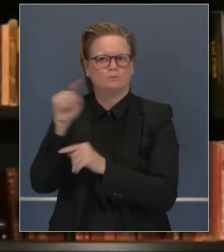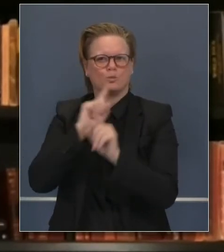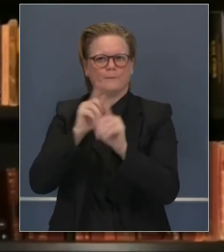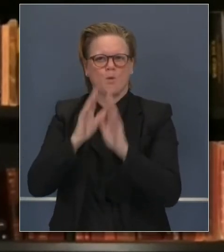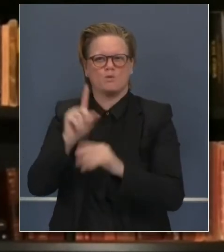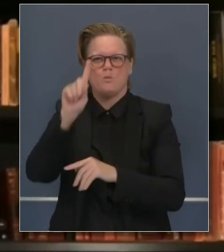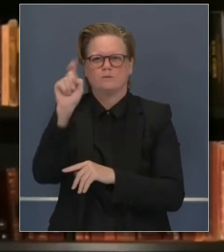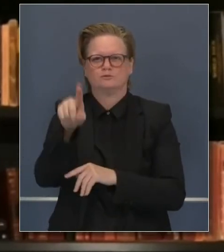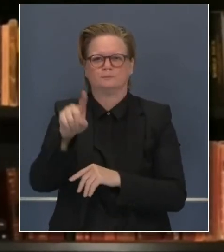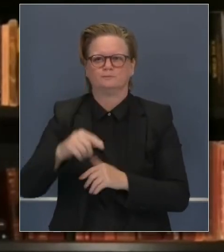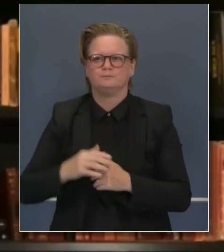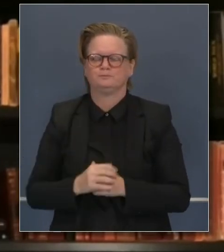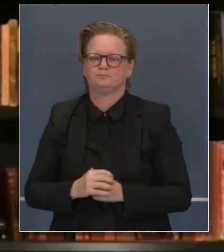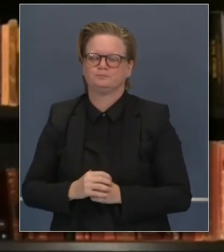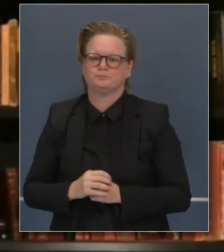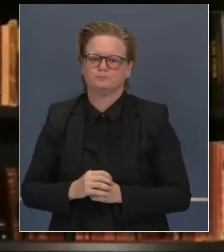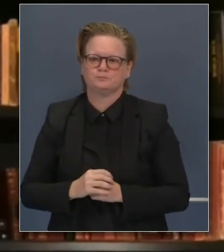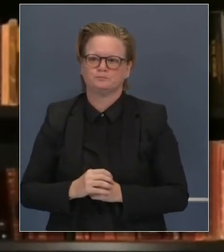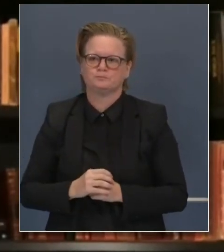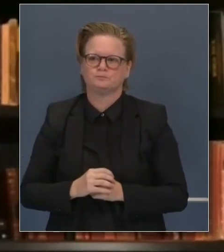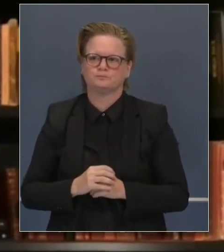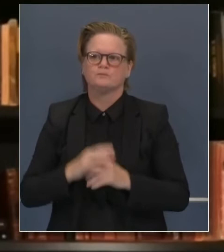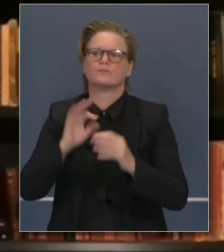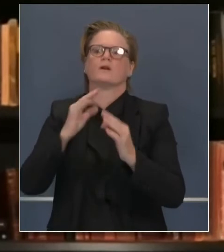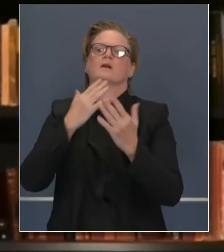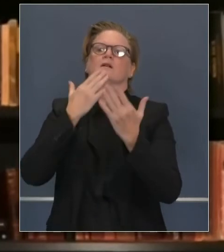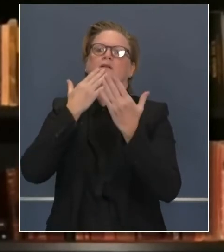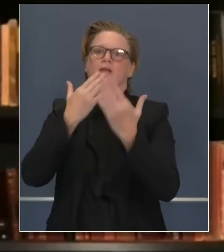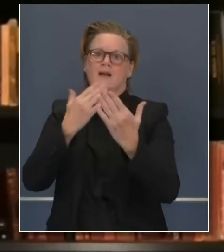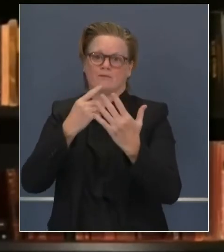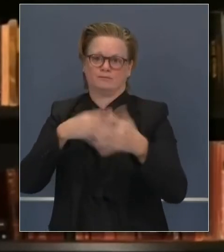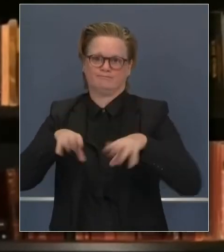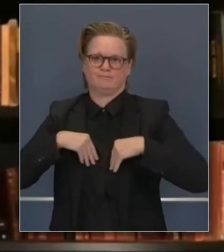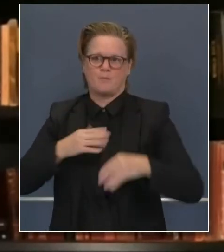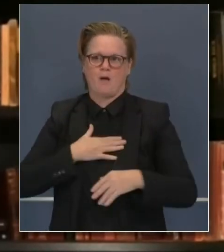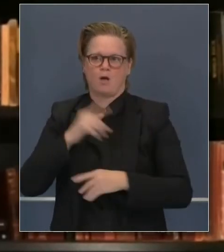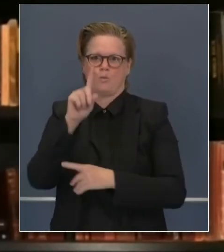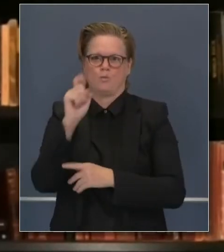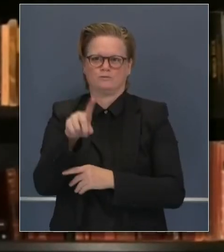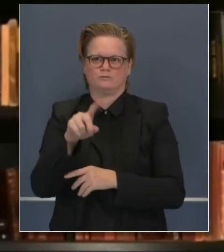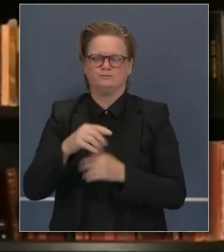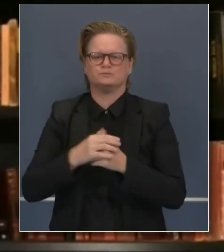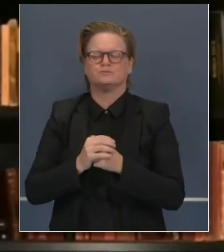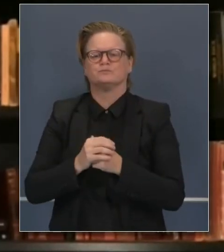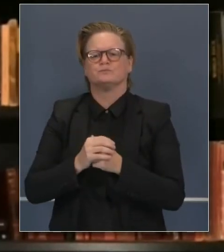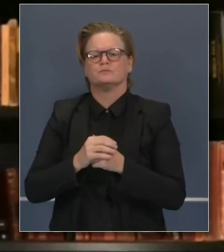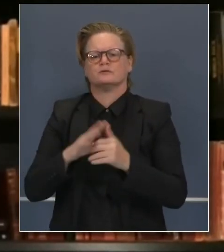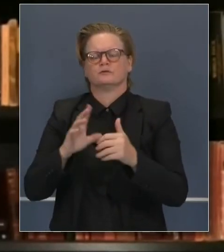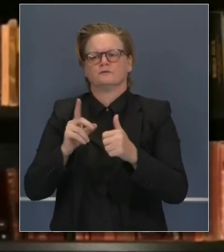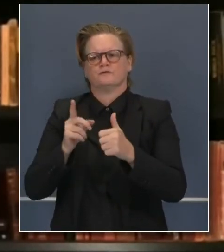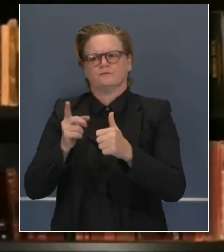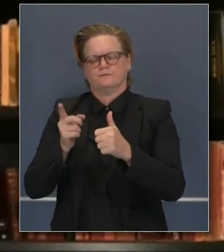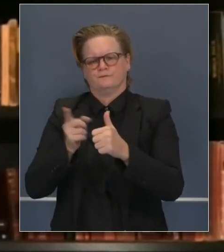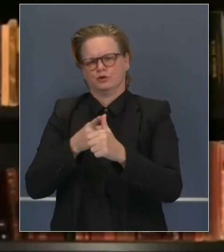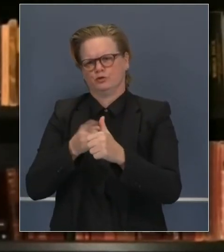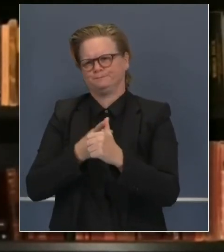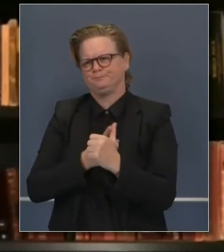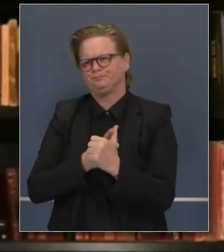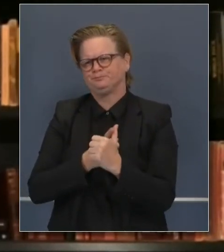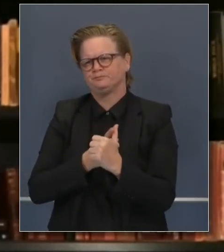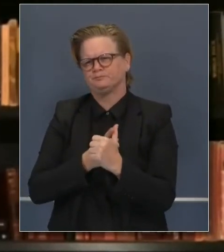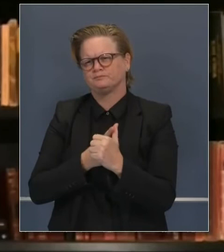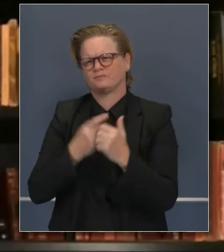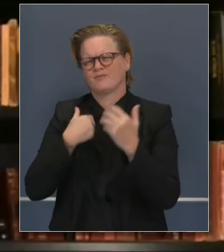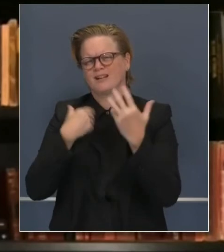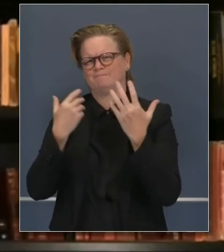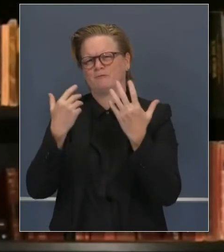Great. Thanks for taking questions. First, I have a question about clarity in a release that was sent from your office. It says